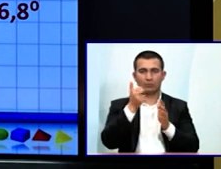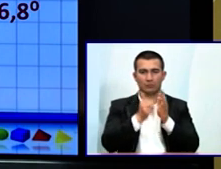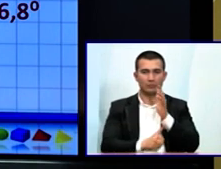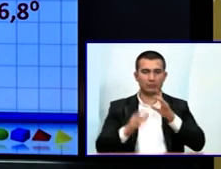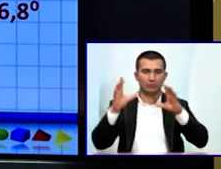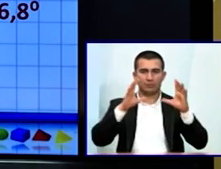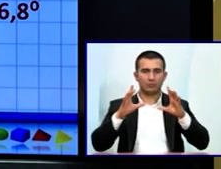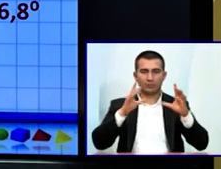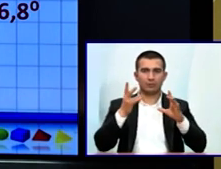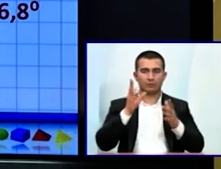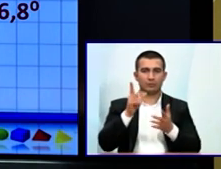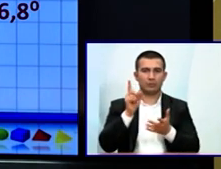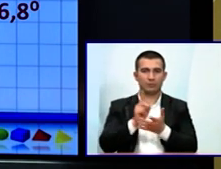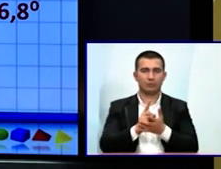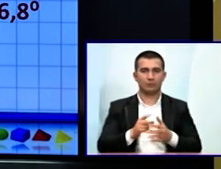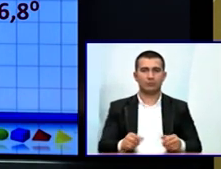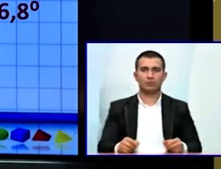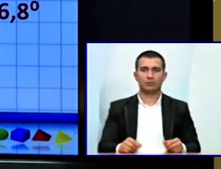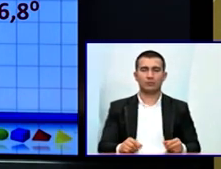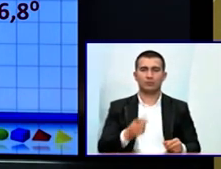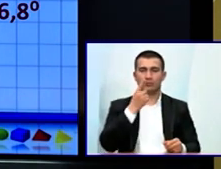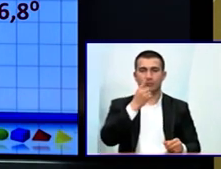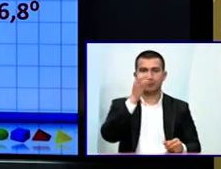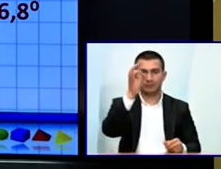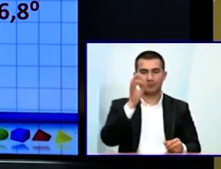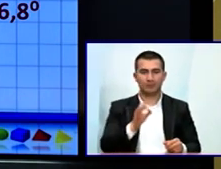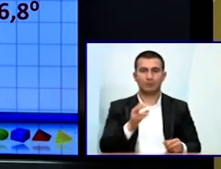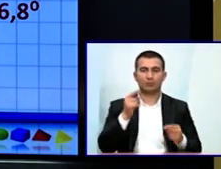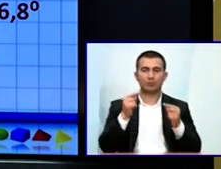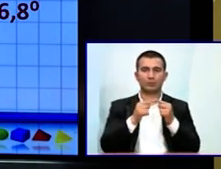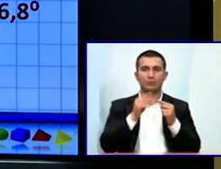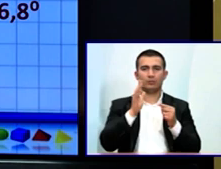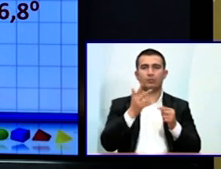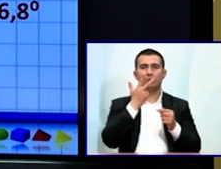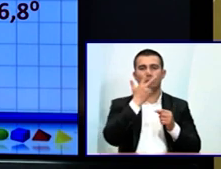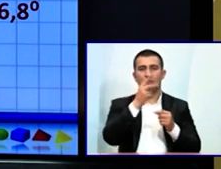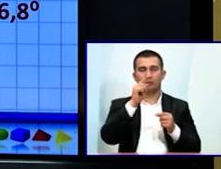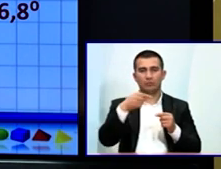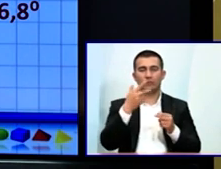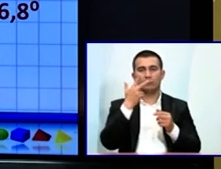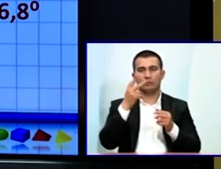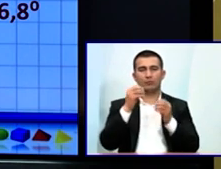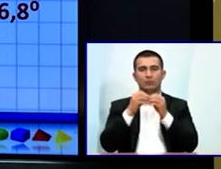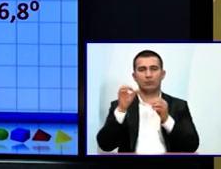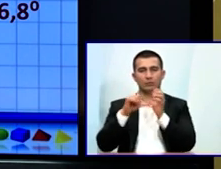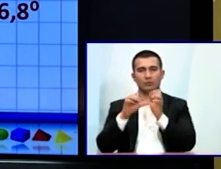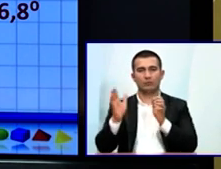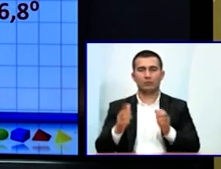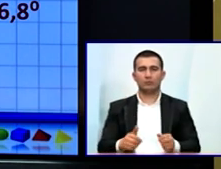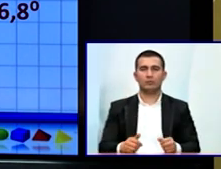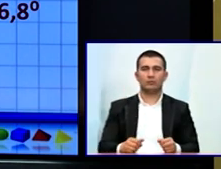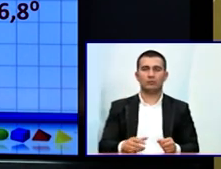doiraning gradus o'lchovi. 1%imiz to'g'ri keladi 3.6 gradusga.